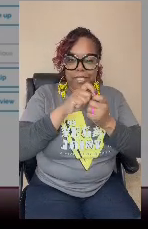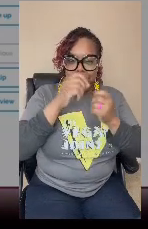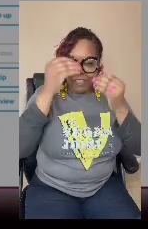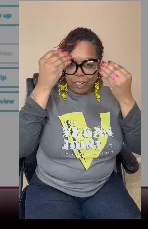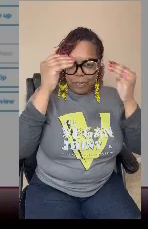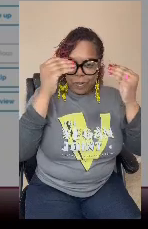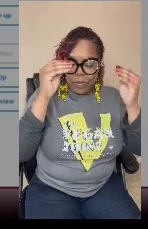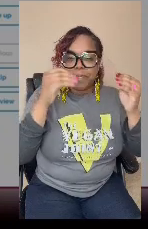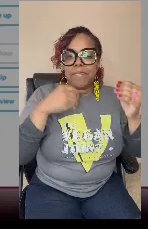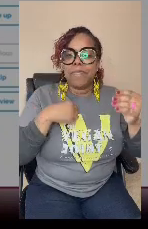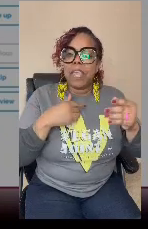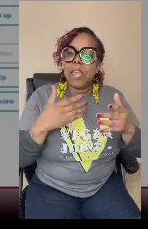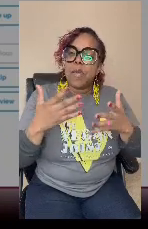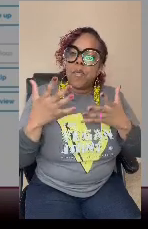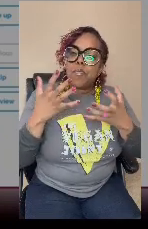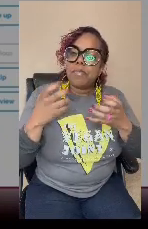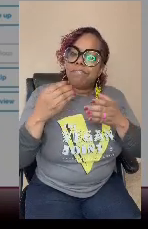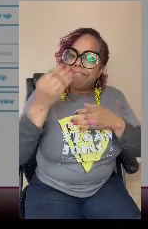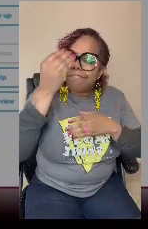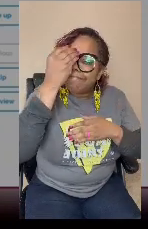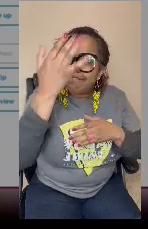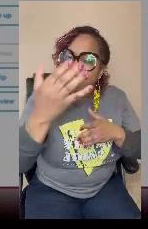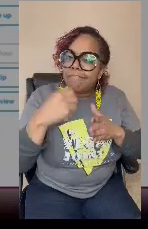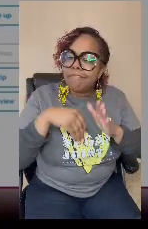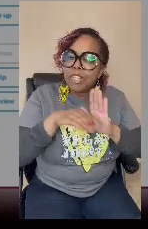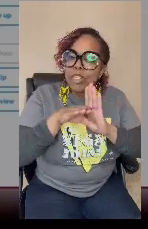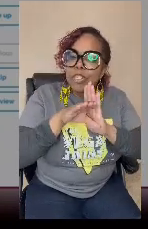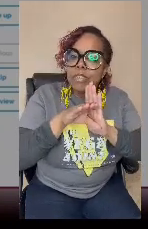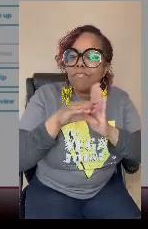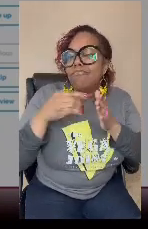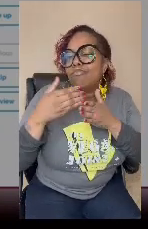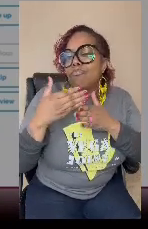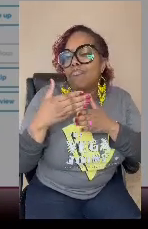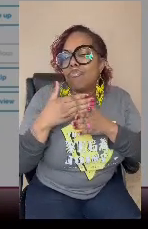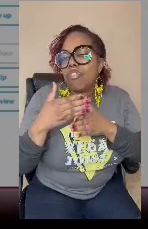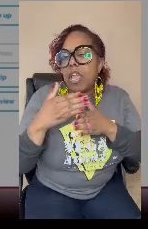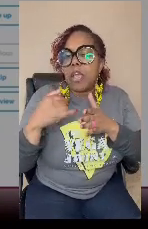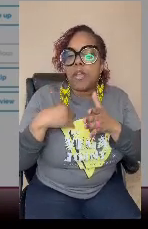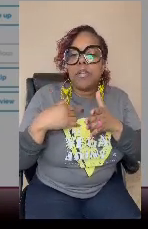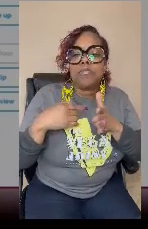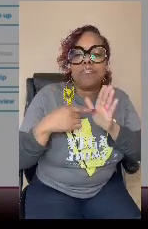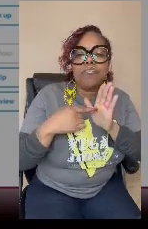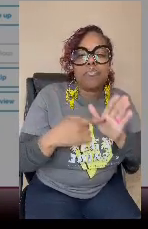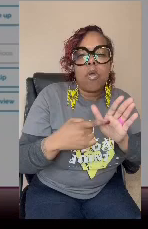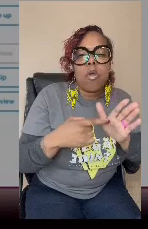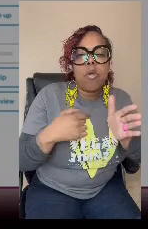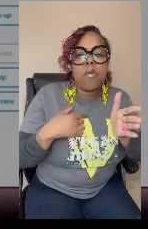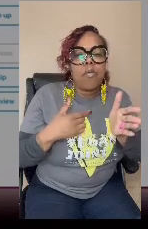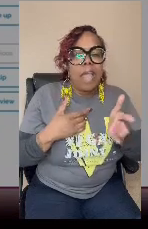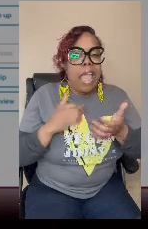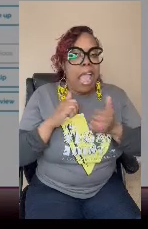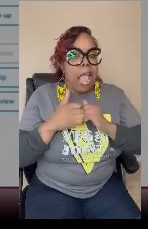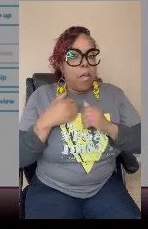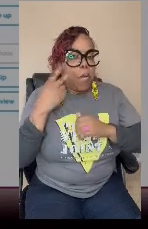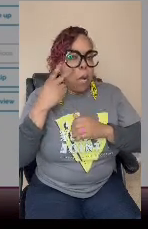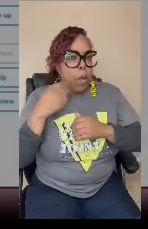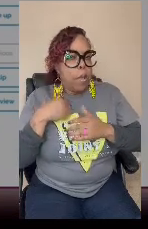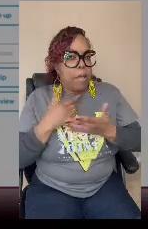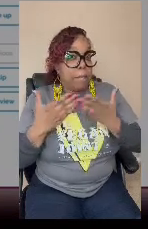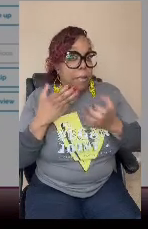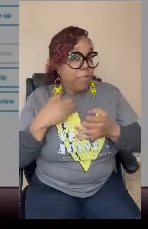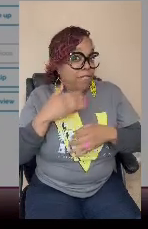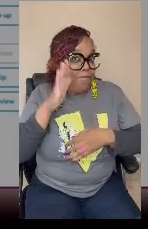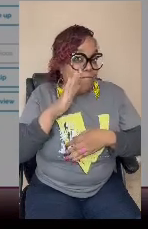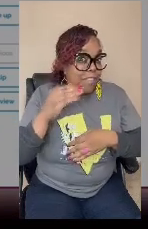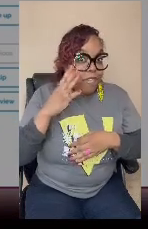And just wanted to show you what one of the sets looks like for those who may not be familiar with Boom